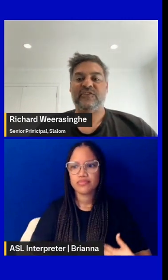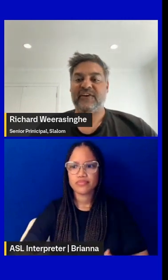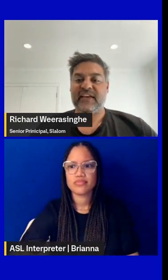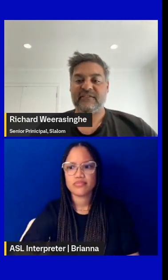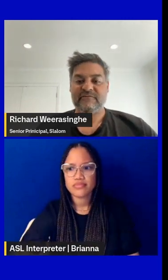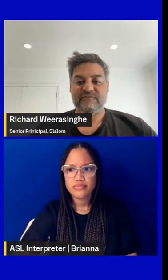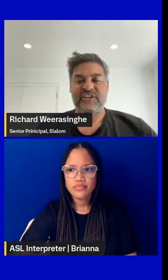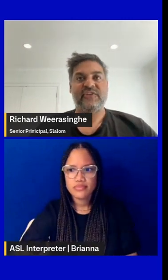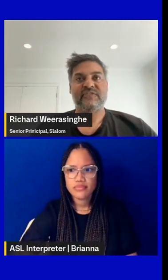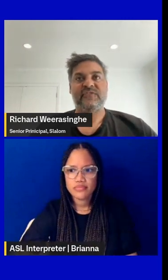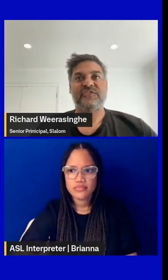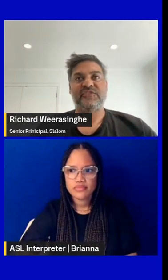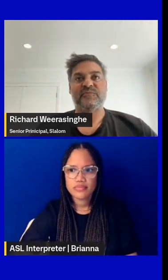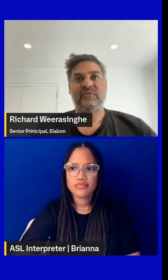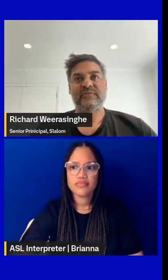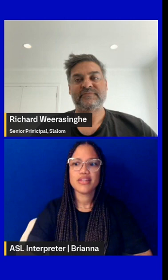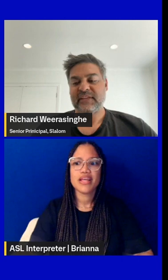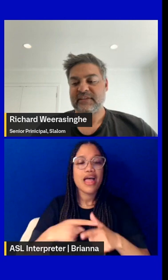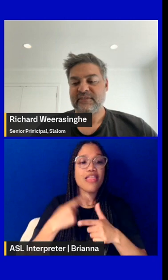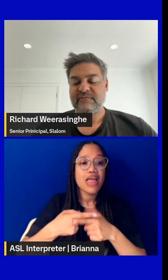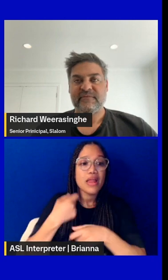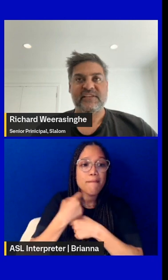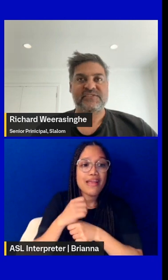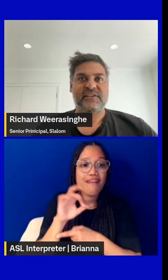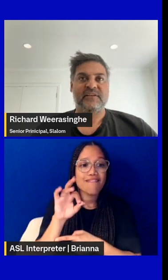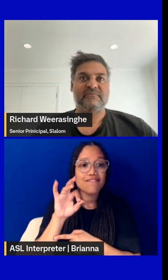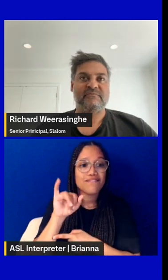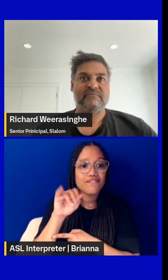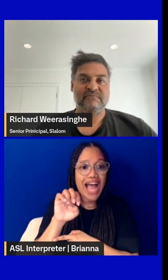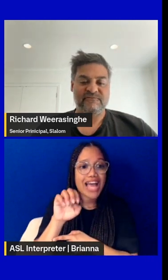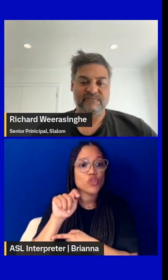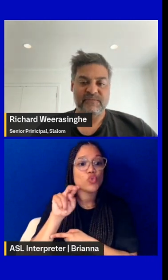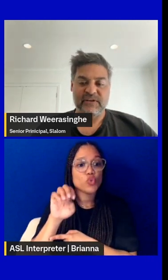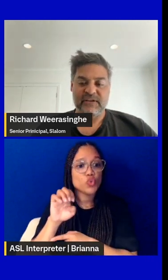Then you go ahead and generate a fine-tuned model. That's so